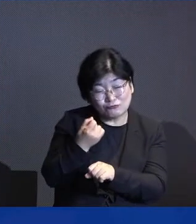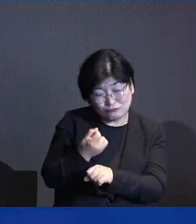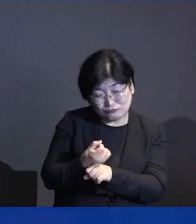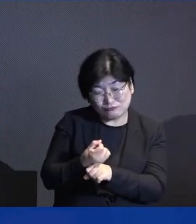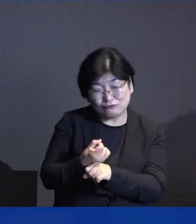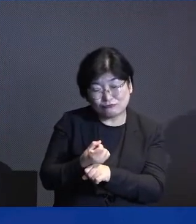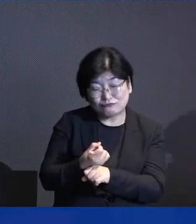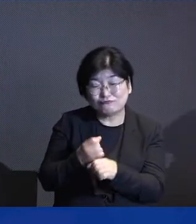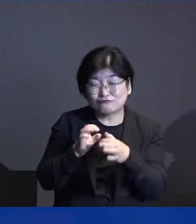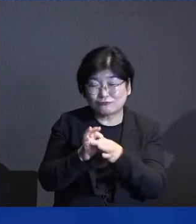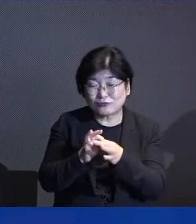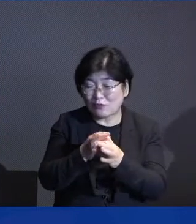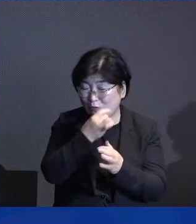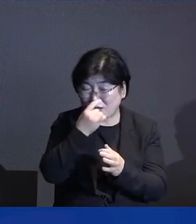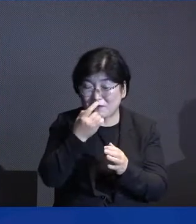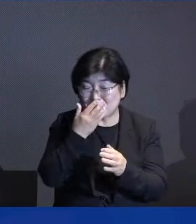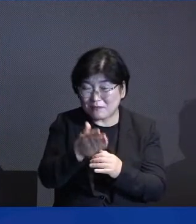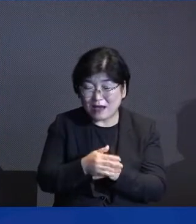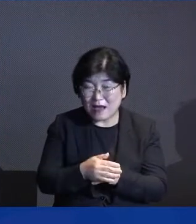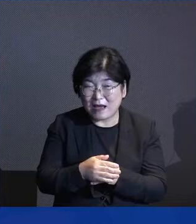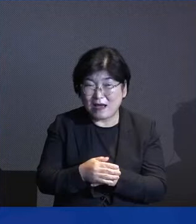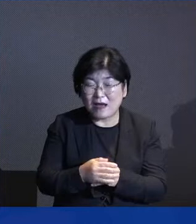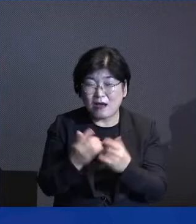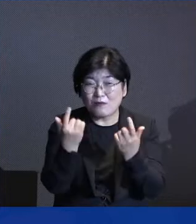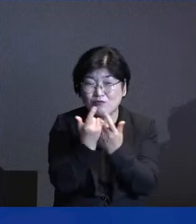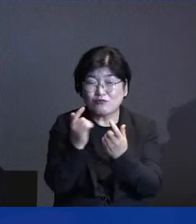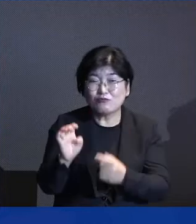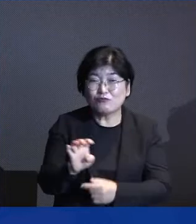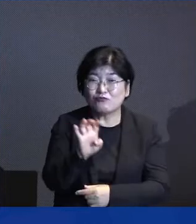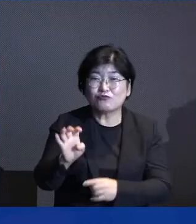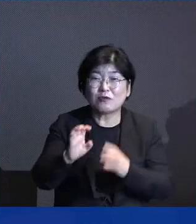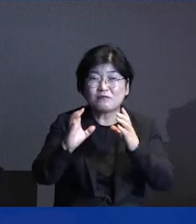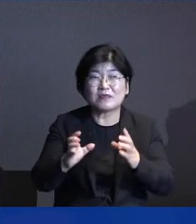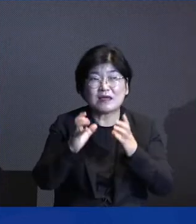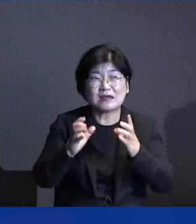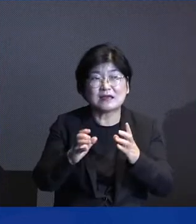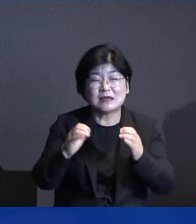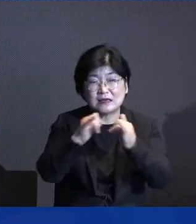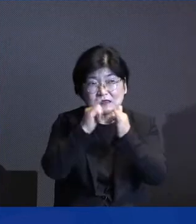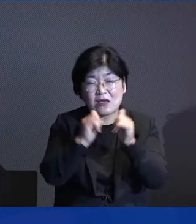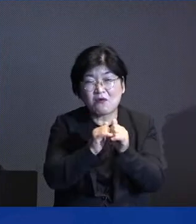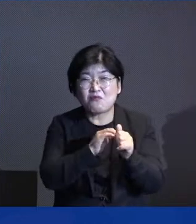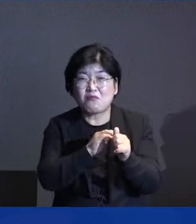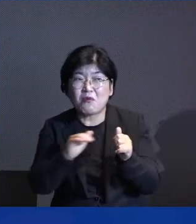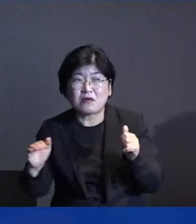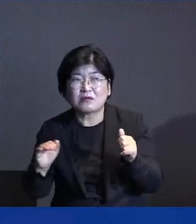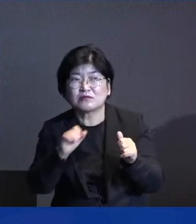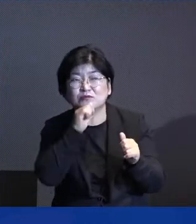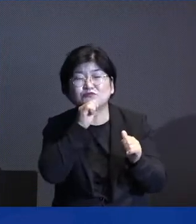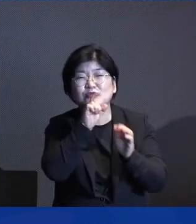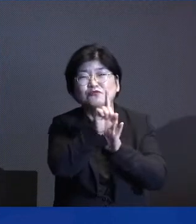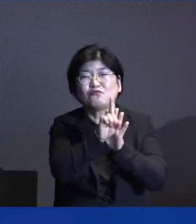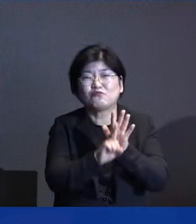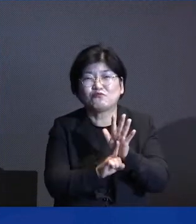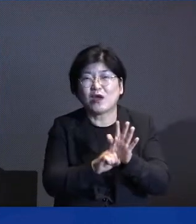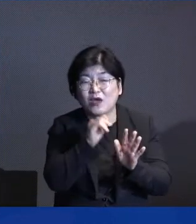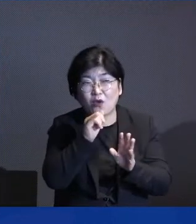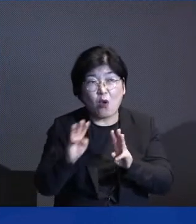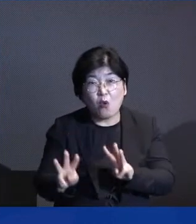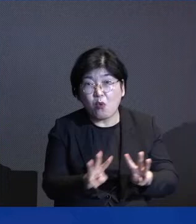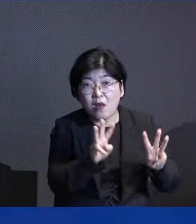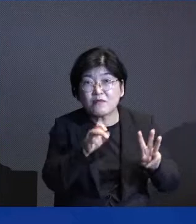Nordic countries showed lower level of social exclusion and higher levels of well-being. And in